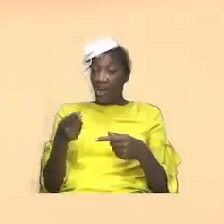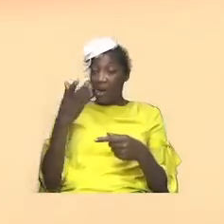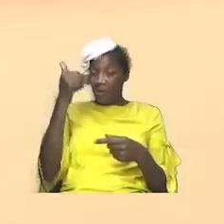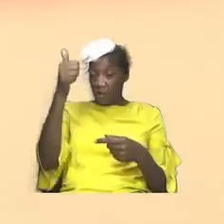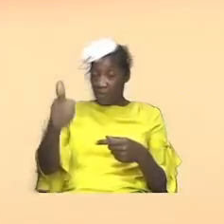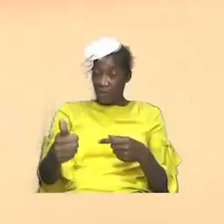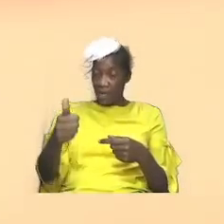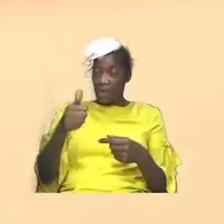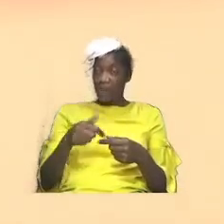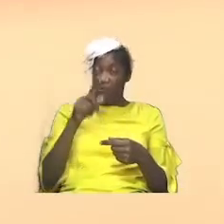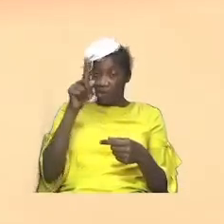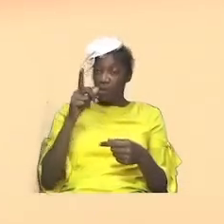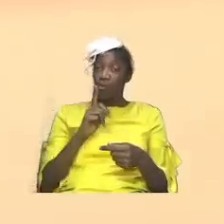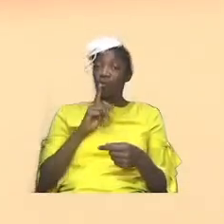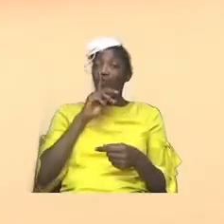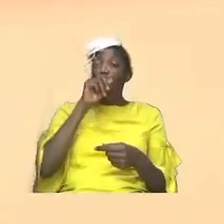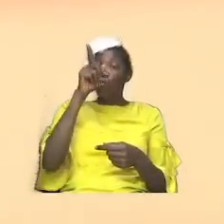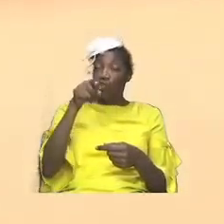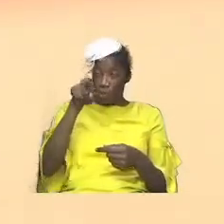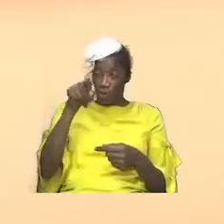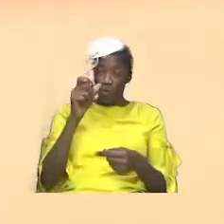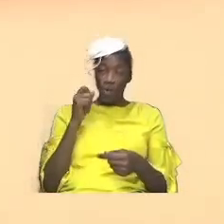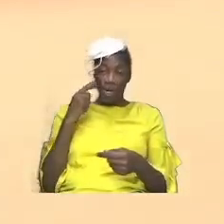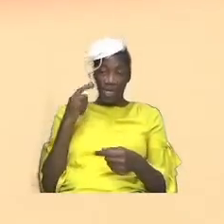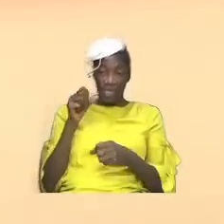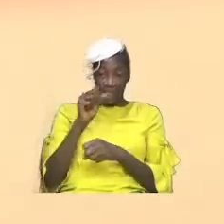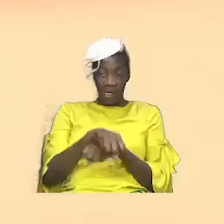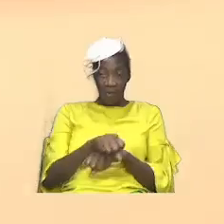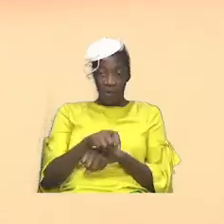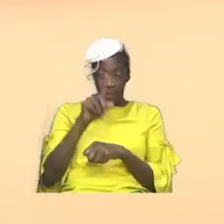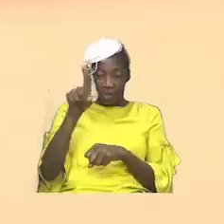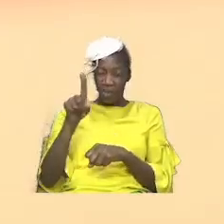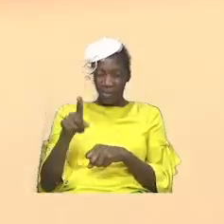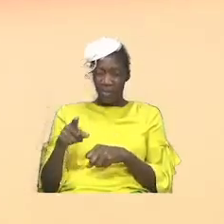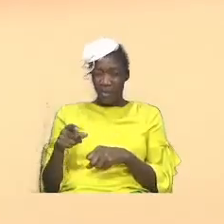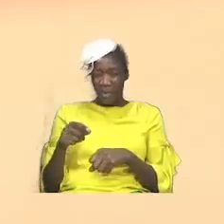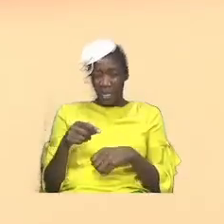You better make sure that you understand and work with your conviction.